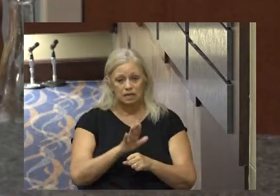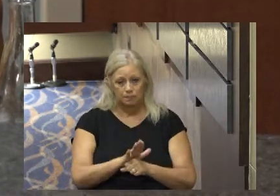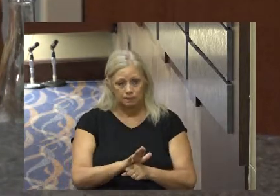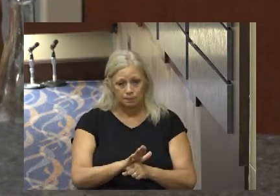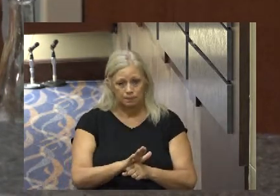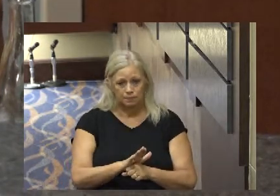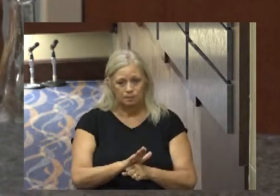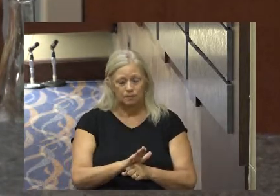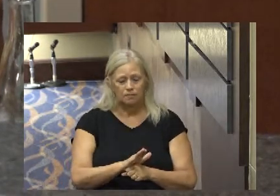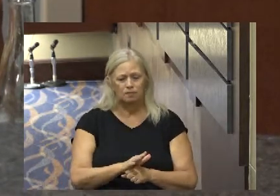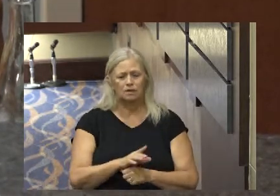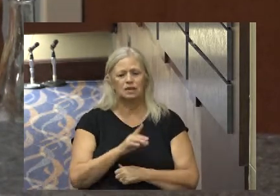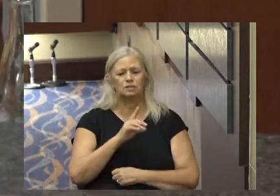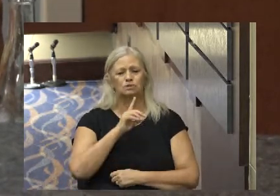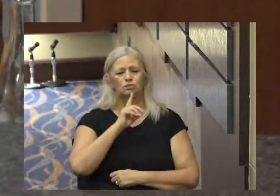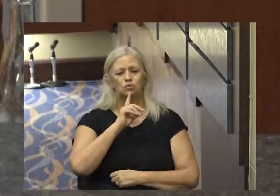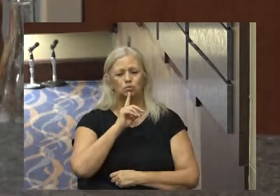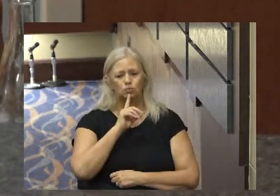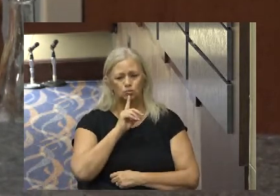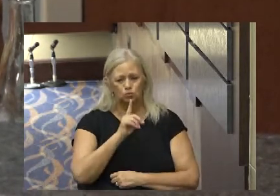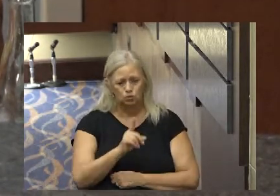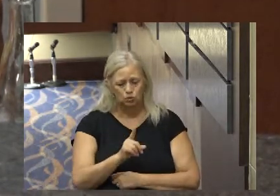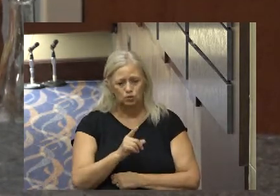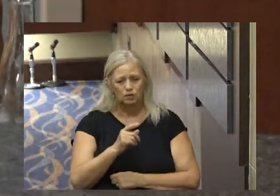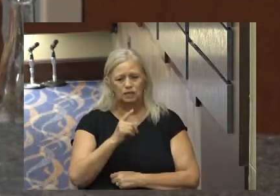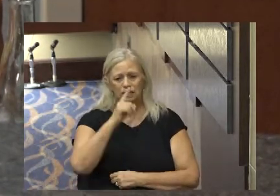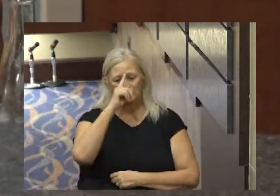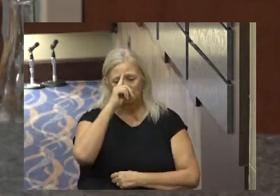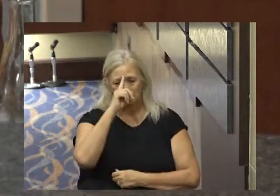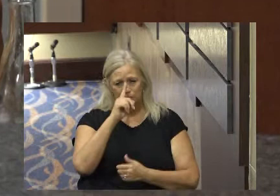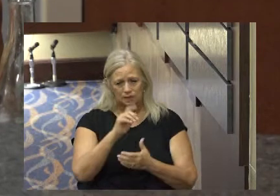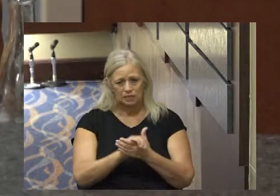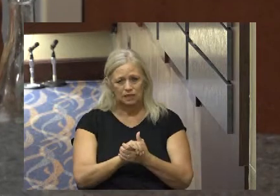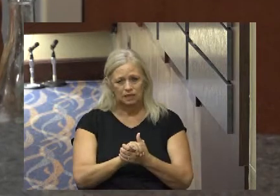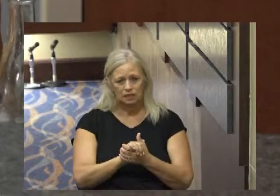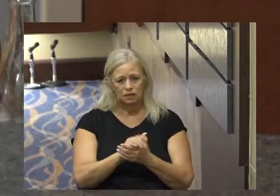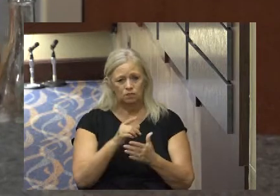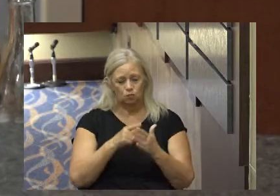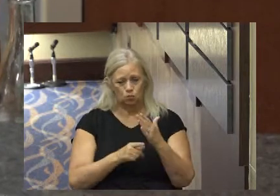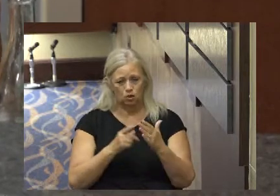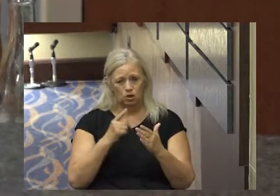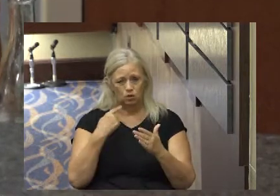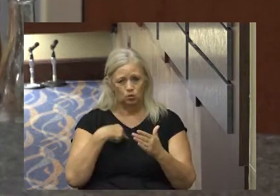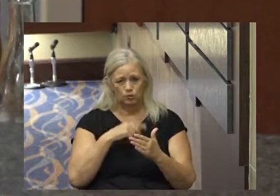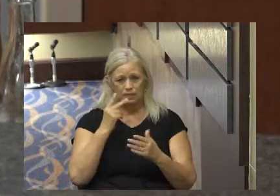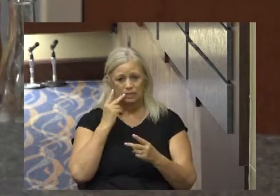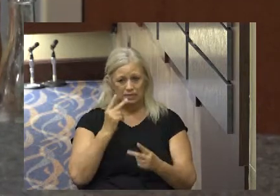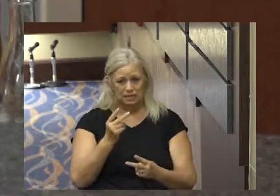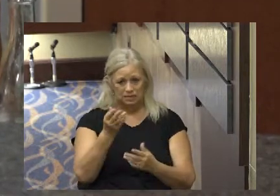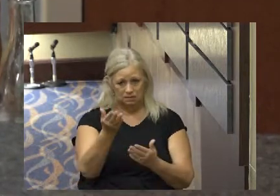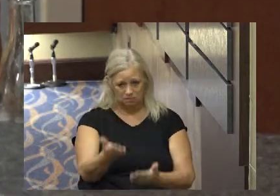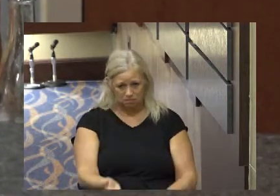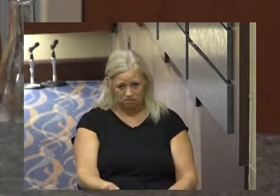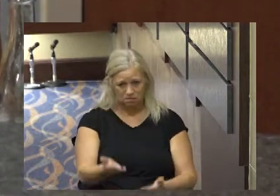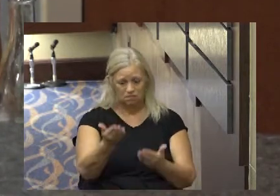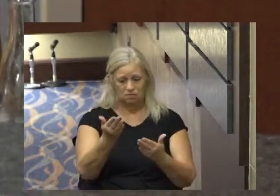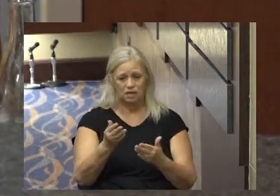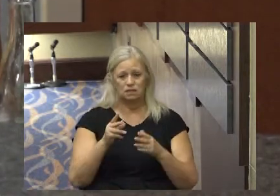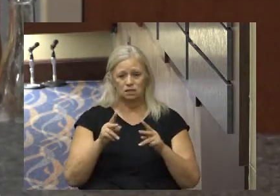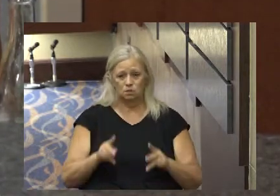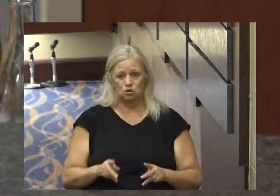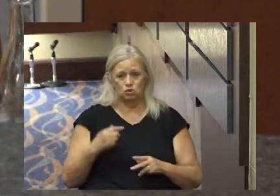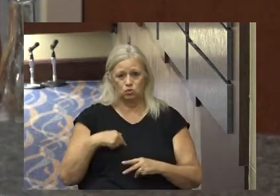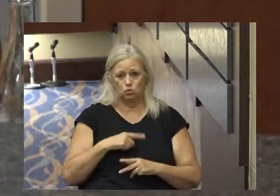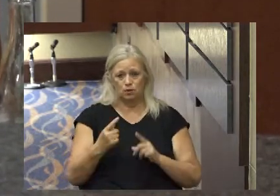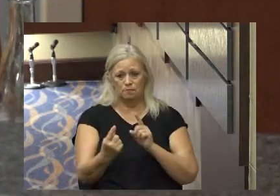believe that the person that we see is the person that we met. I appreciate